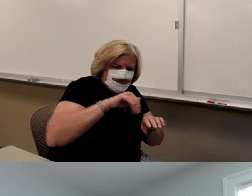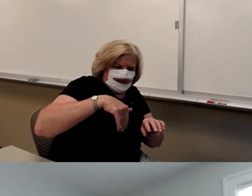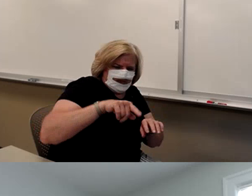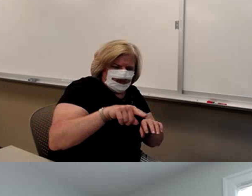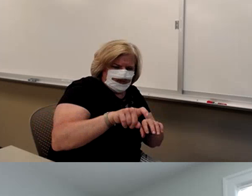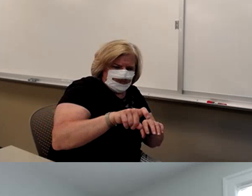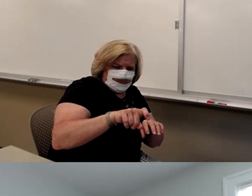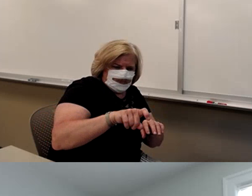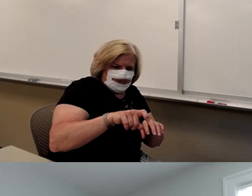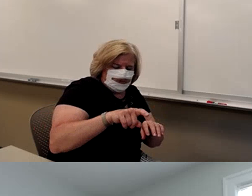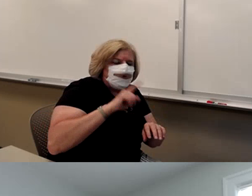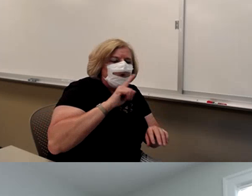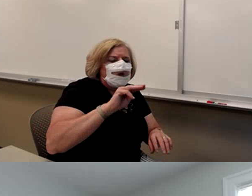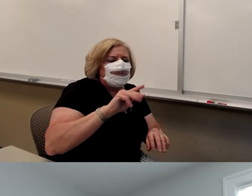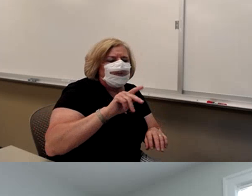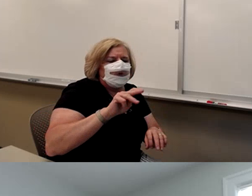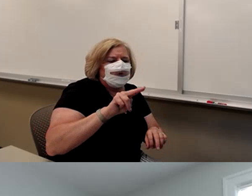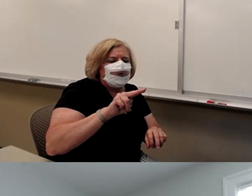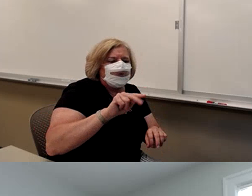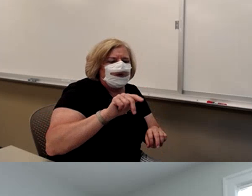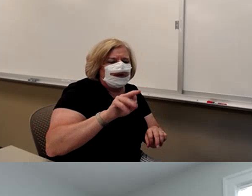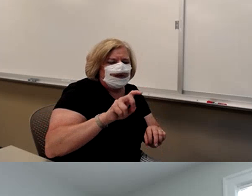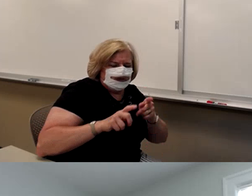Oh, you're muted.